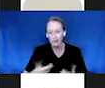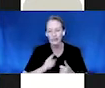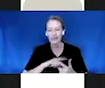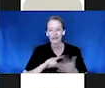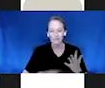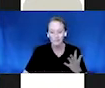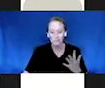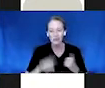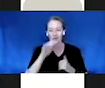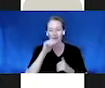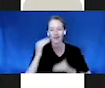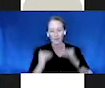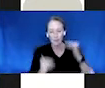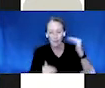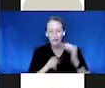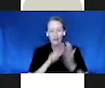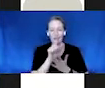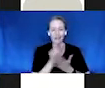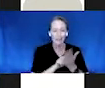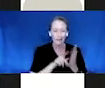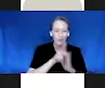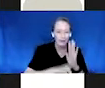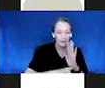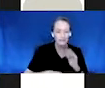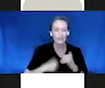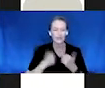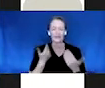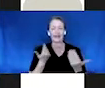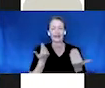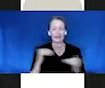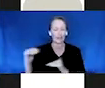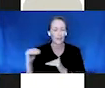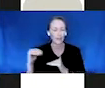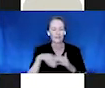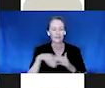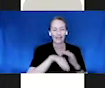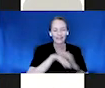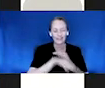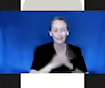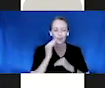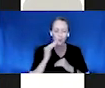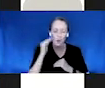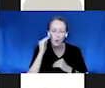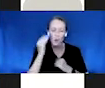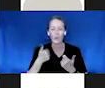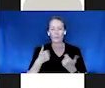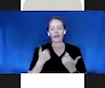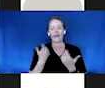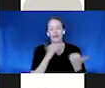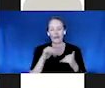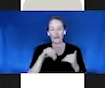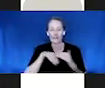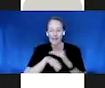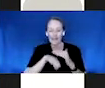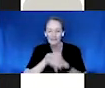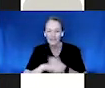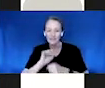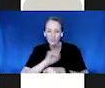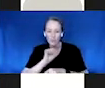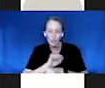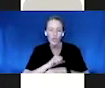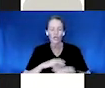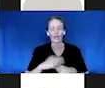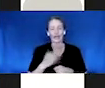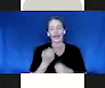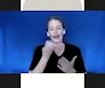limits education, that limits access to housing, that limits employment and then economic stability. And so we